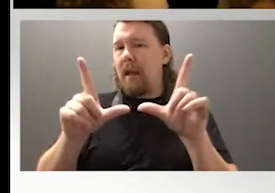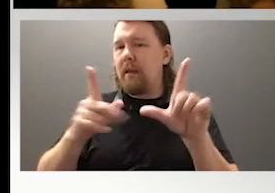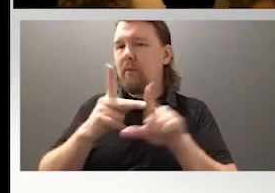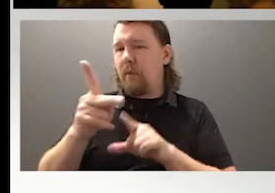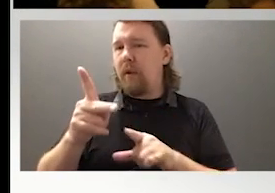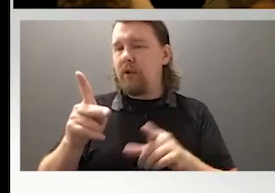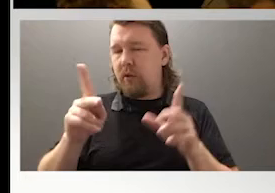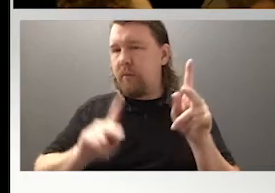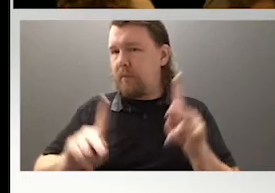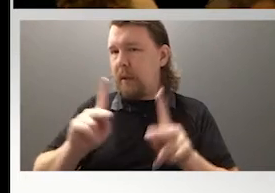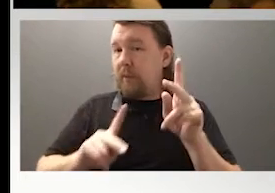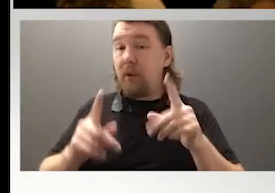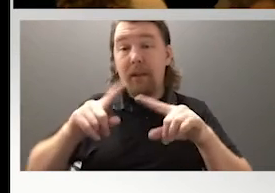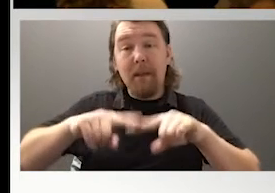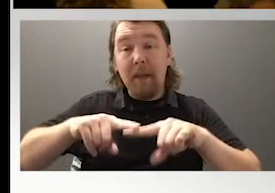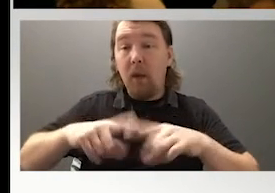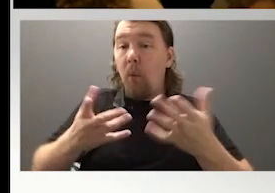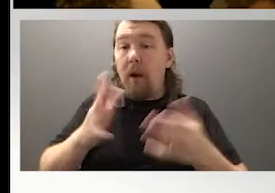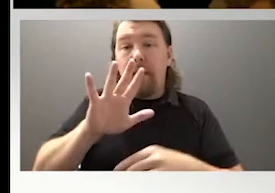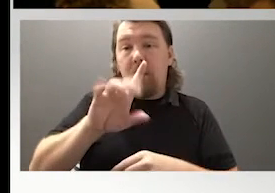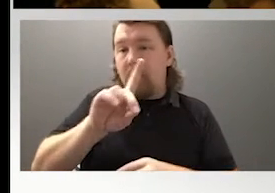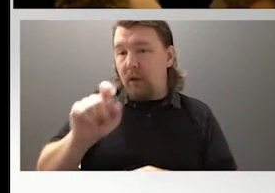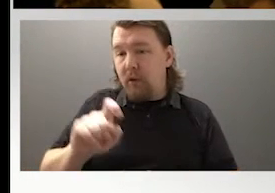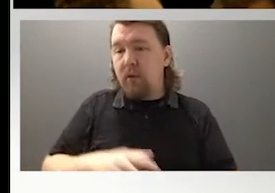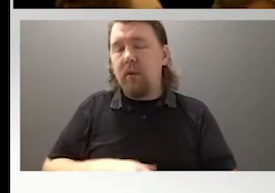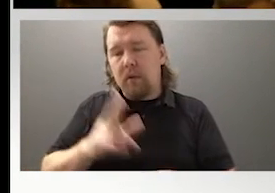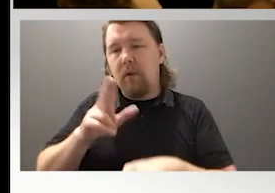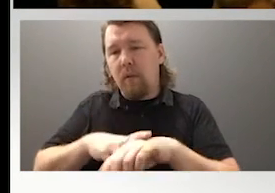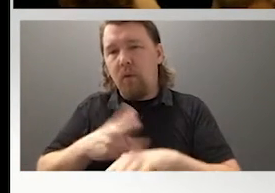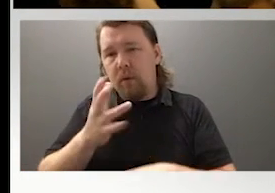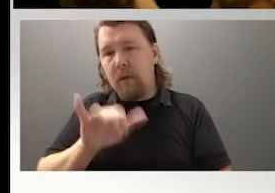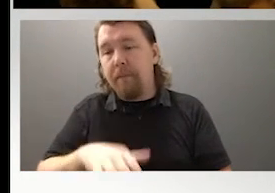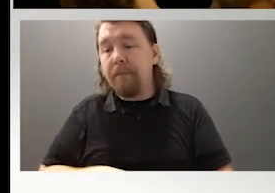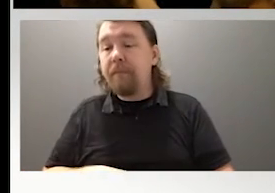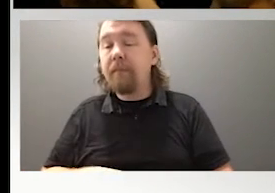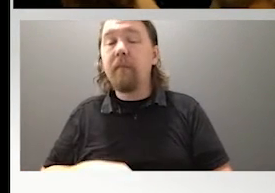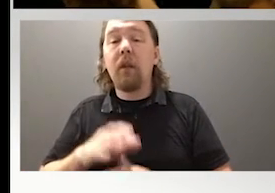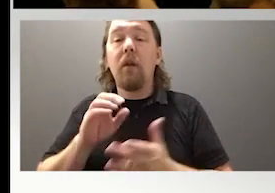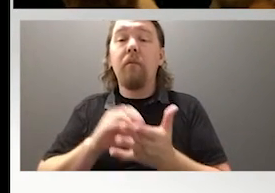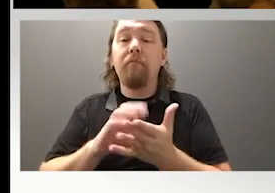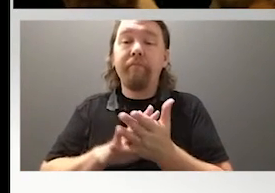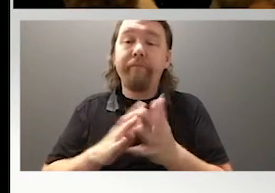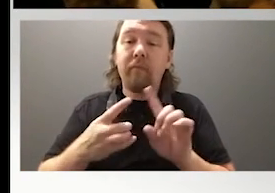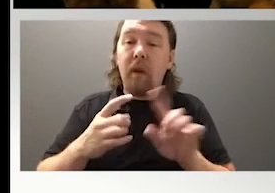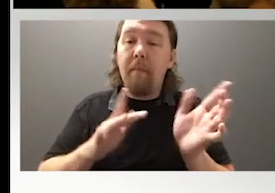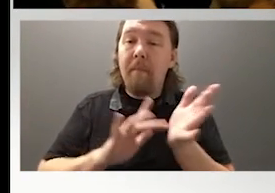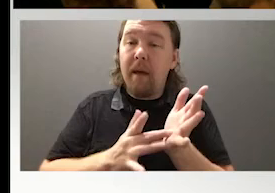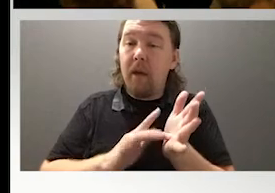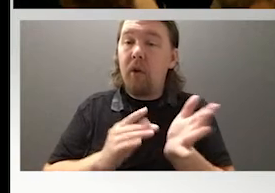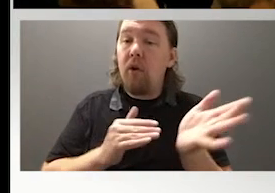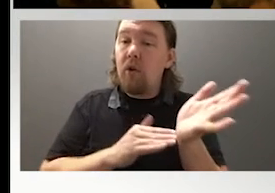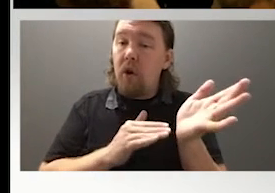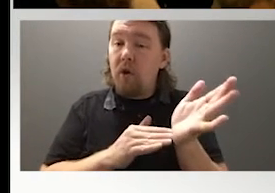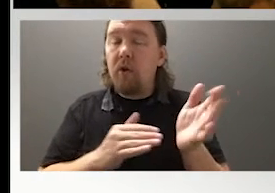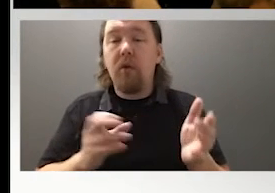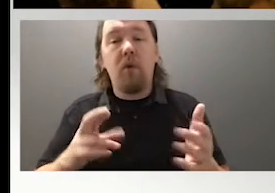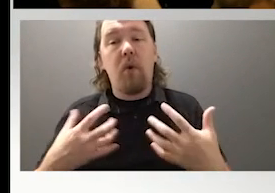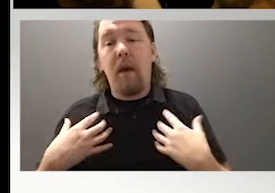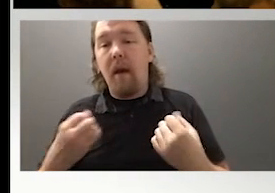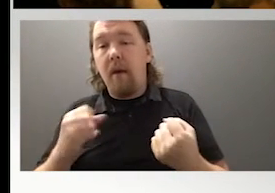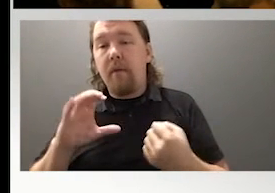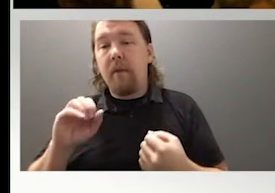professionals, depending on the diagnosis, of course, documentation from a medical doctor or healthcare